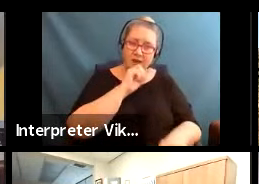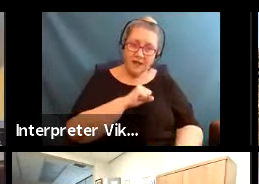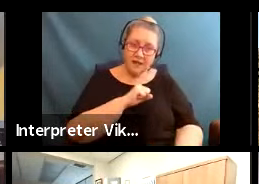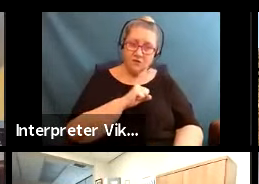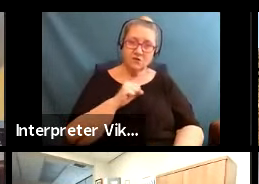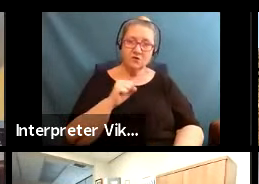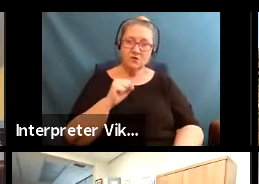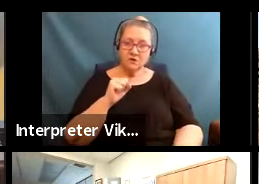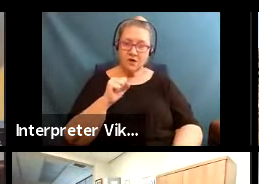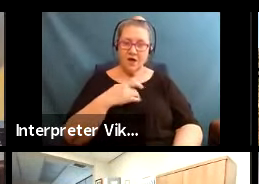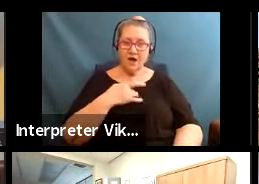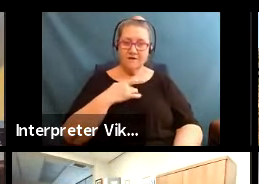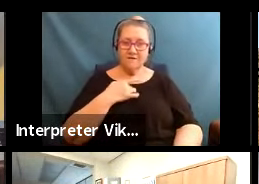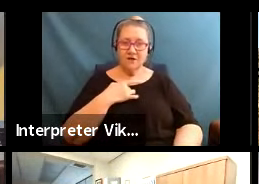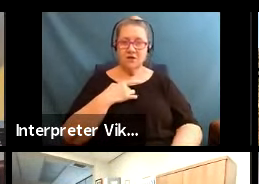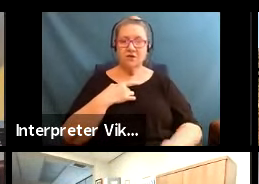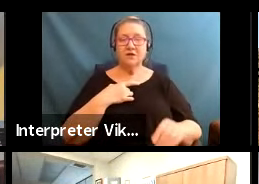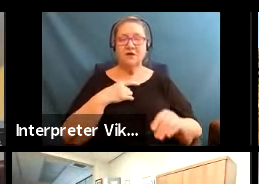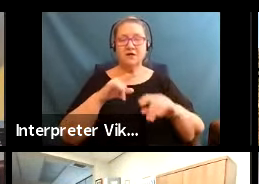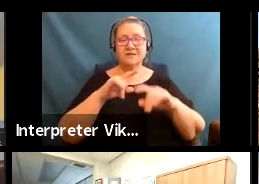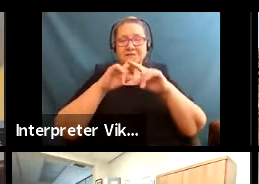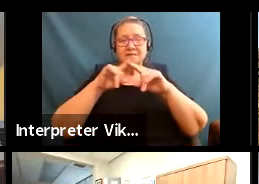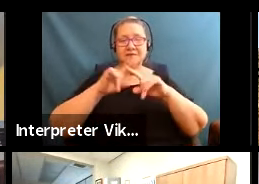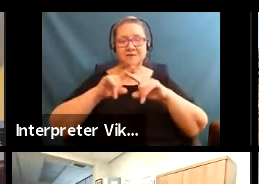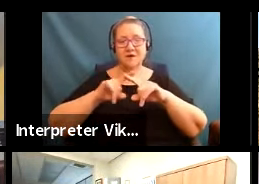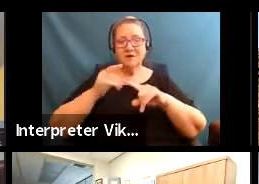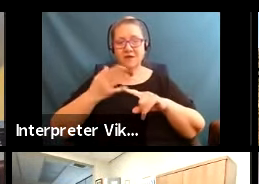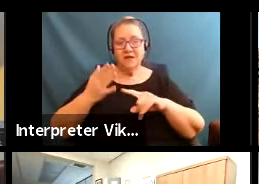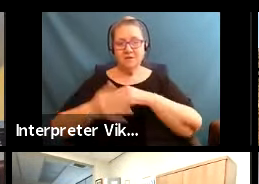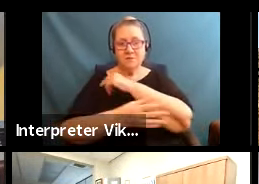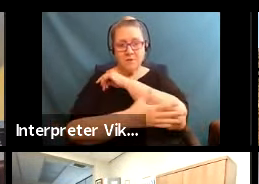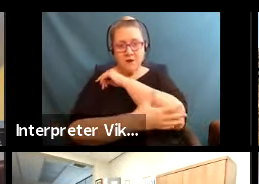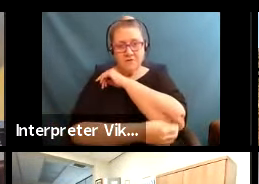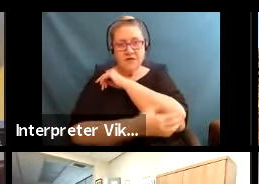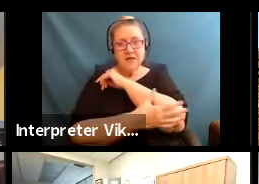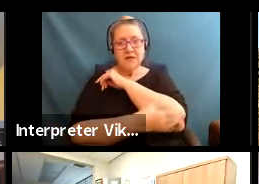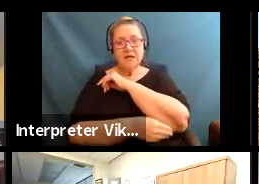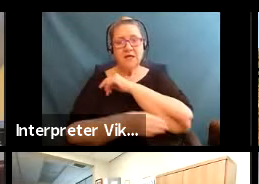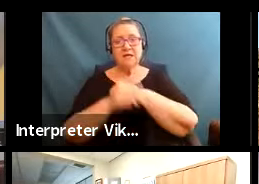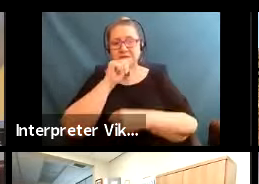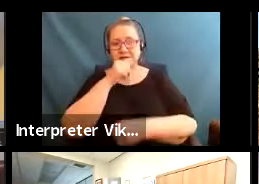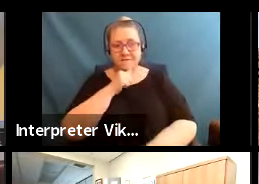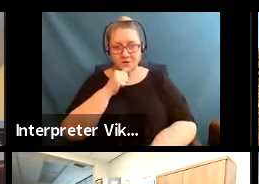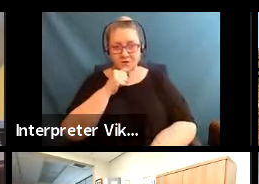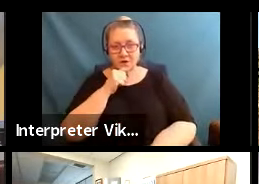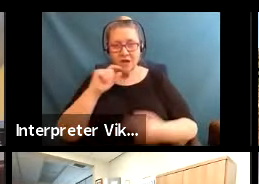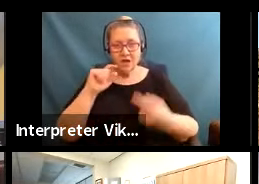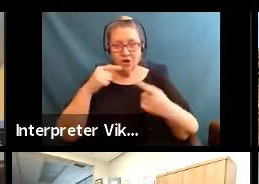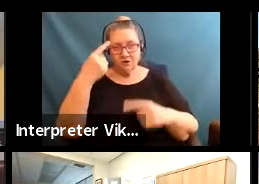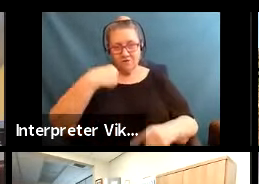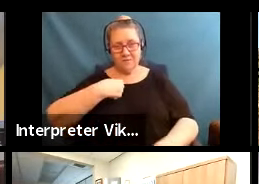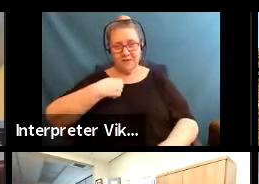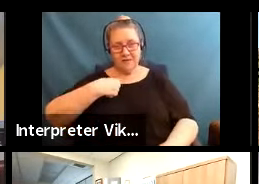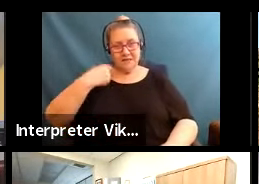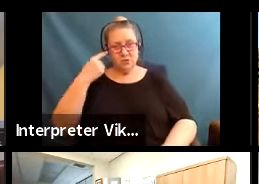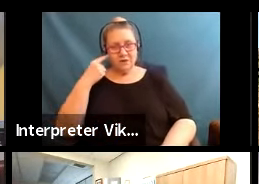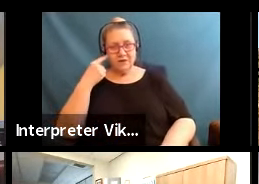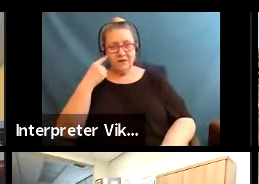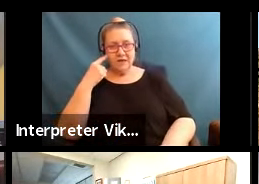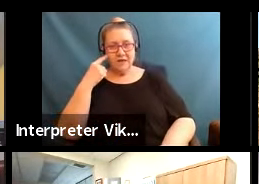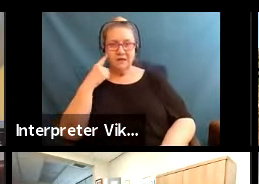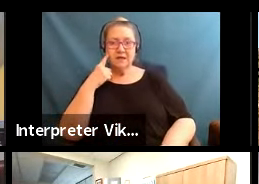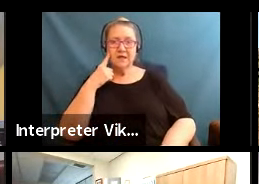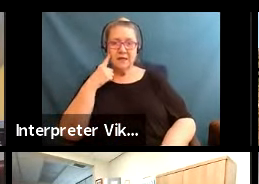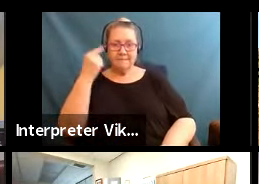these metrics. When you look at metrics of poverty and the way that they suffer, it just hurts for me to think